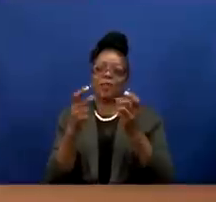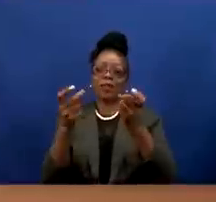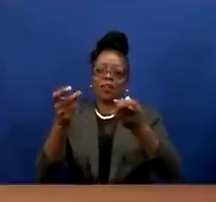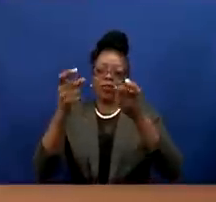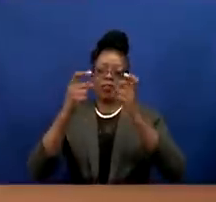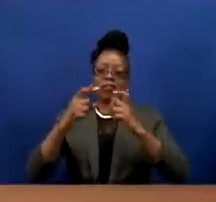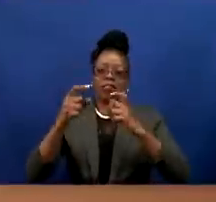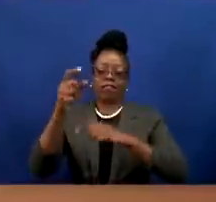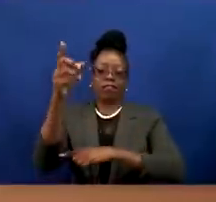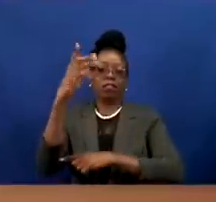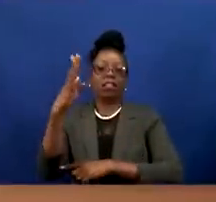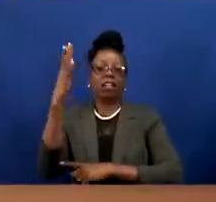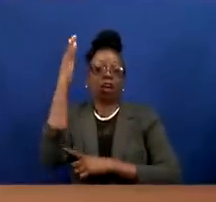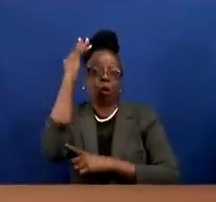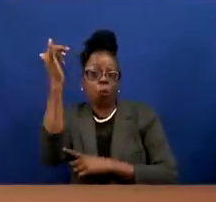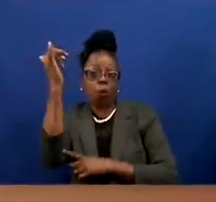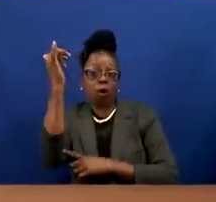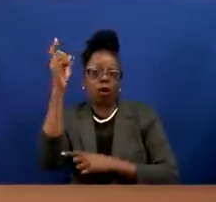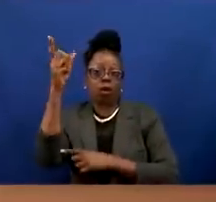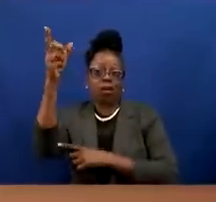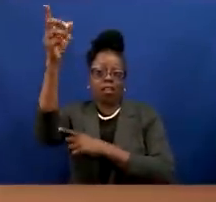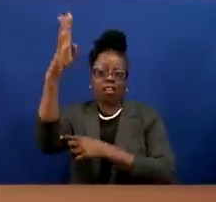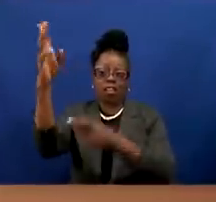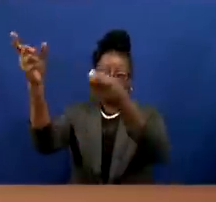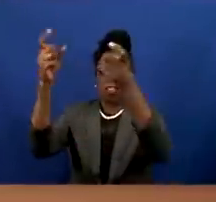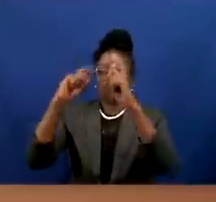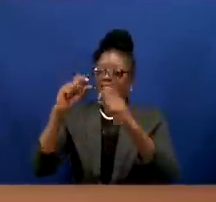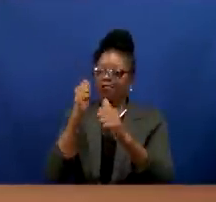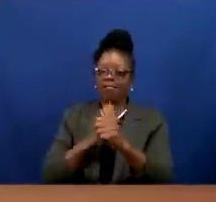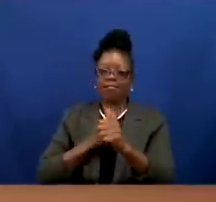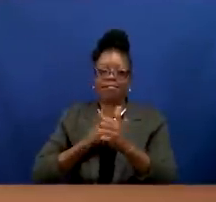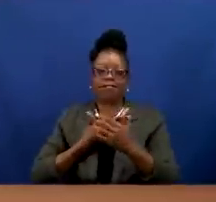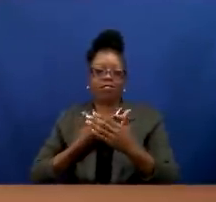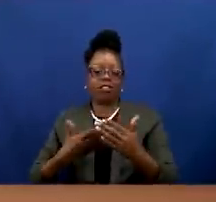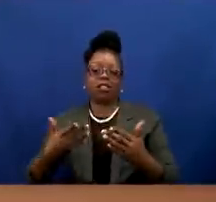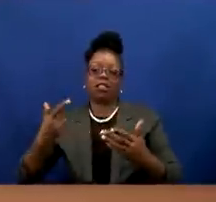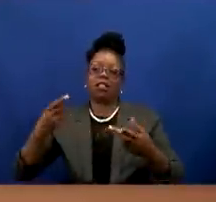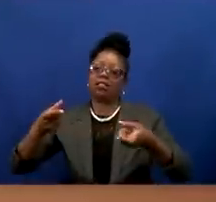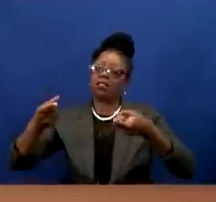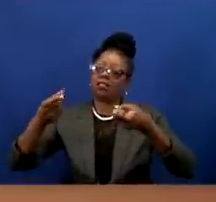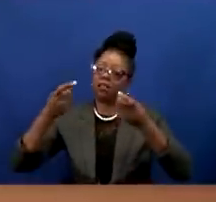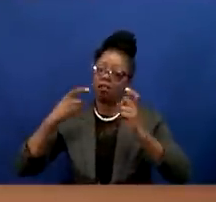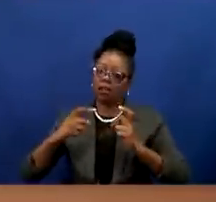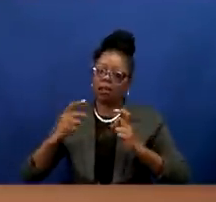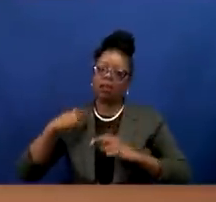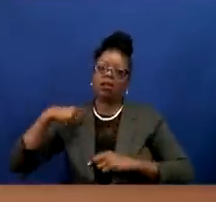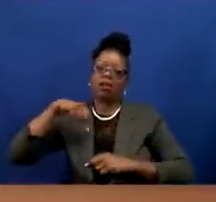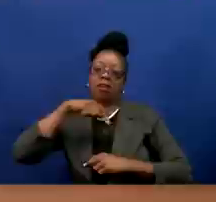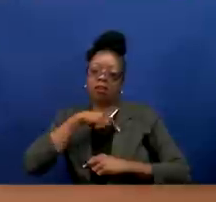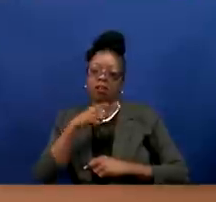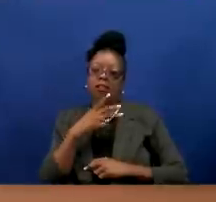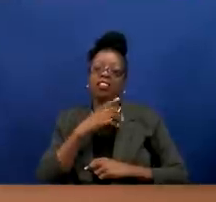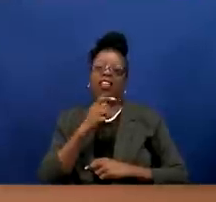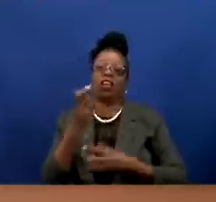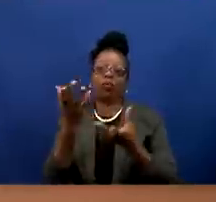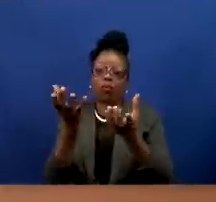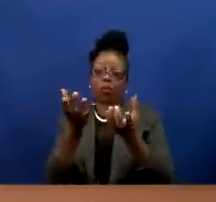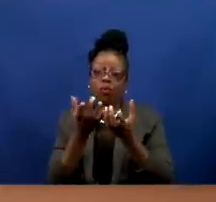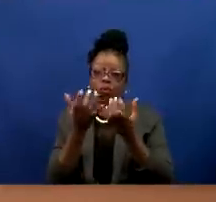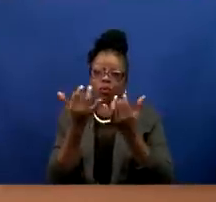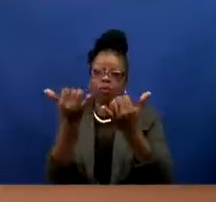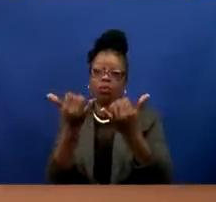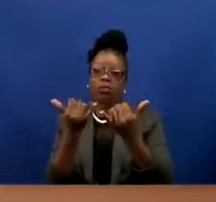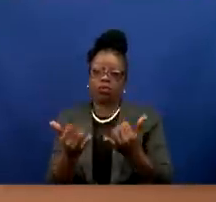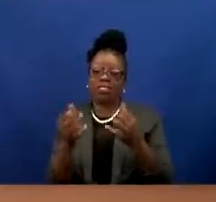given everything unto us. And we want to return now a portion of what God has given to us as we honor the Lord with our